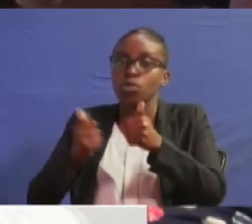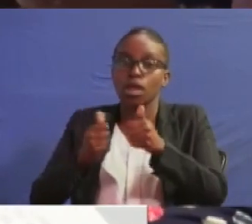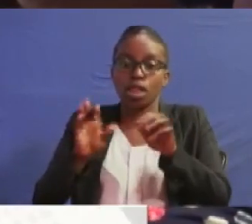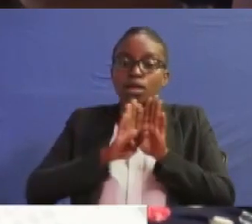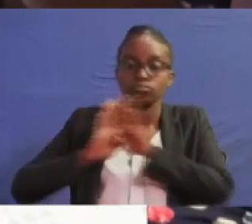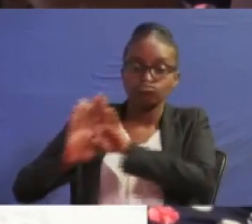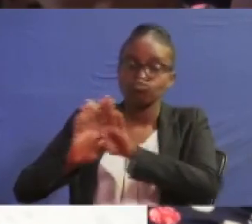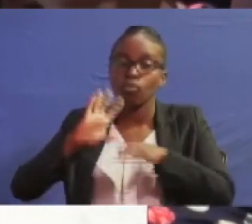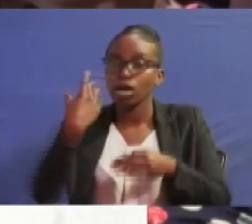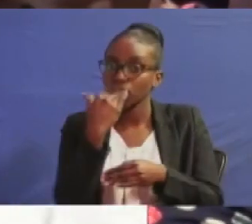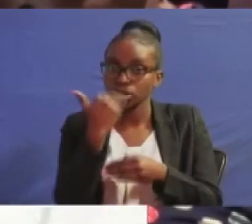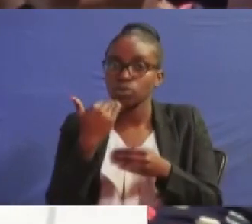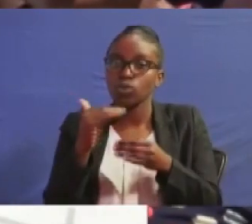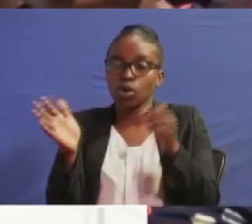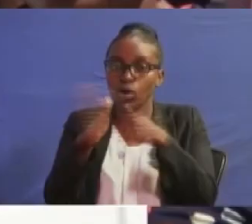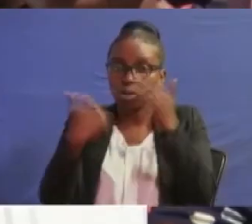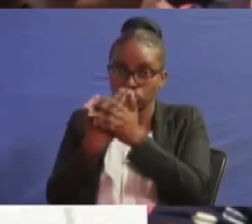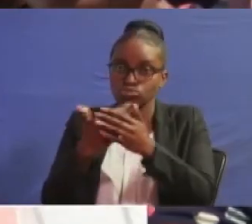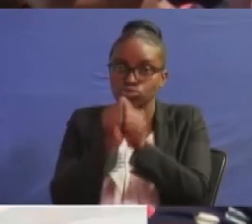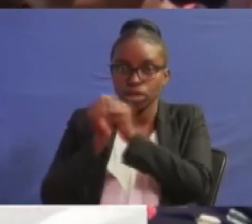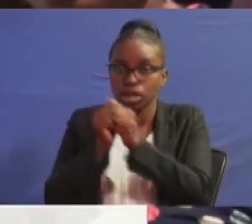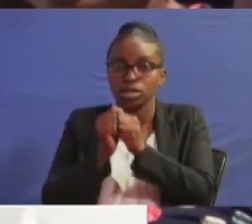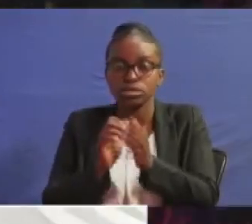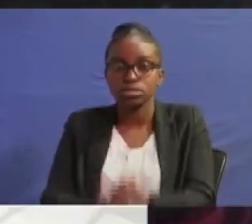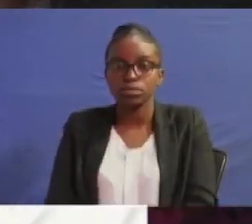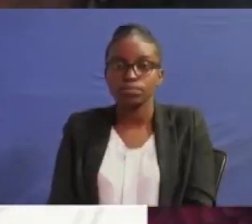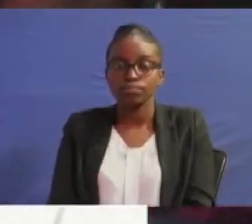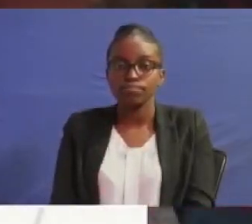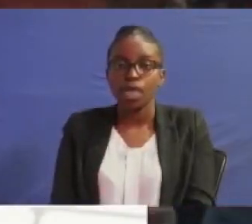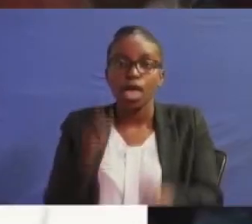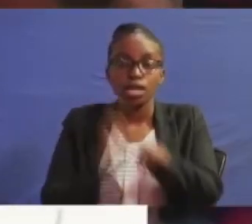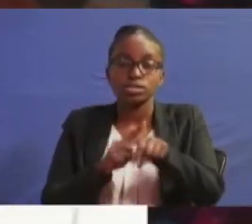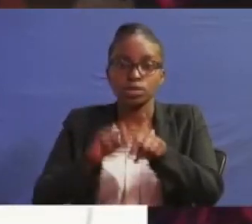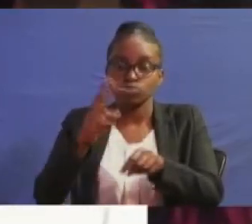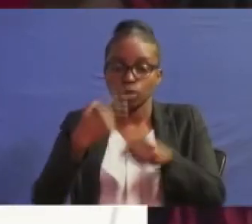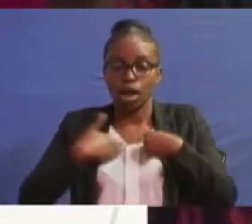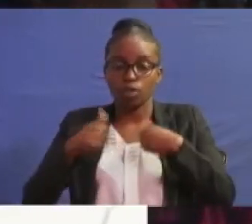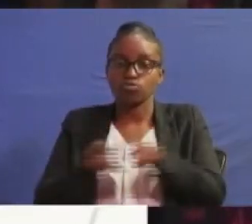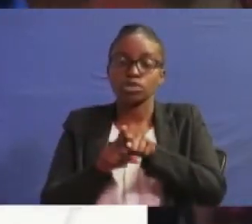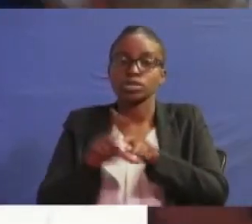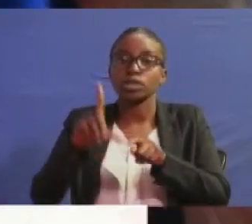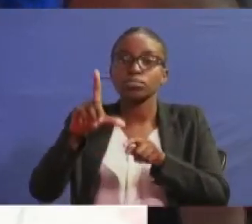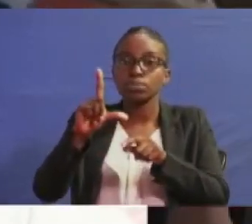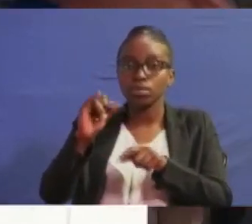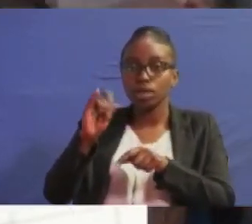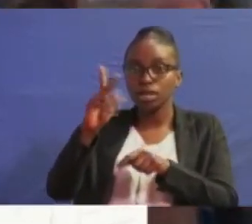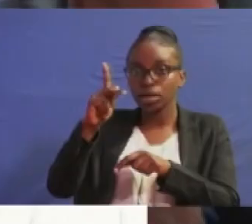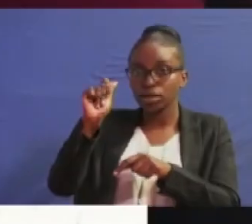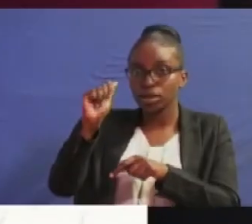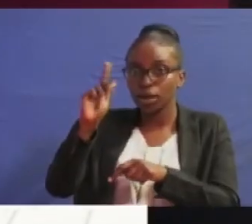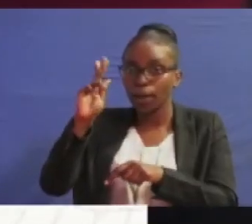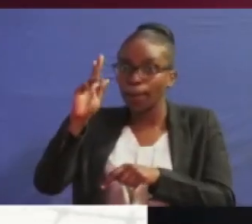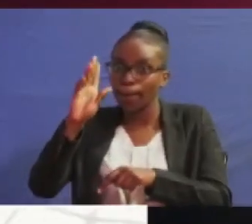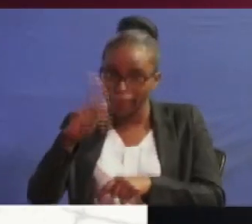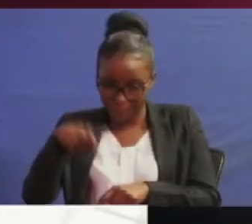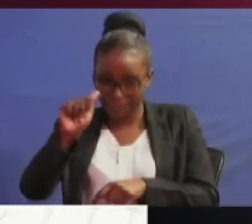President, sisi tunamuunga mkono. Yes. Number two. The situation in Laikipia was somewhat different. Some residents